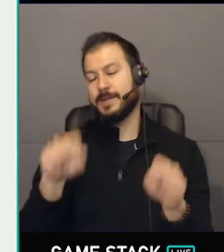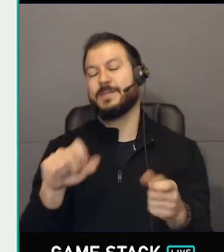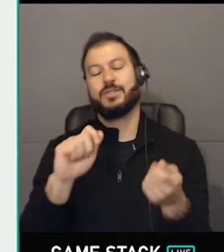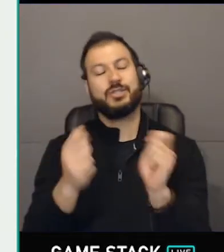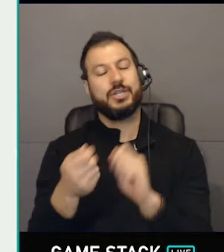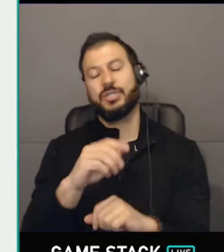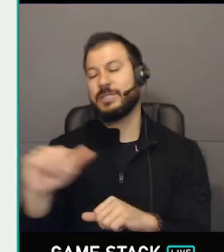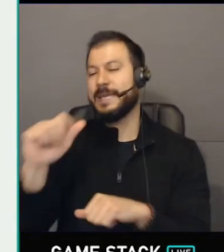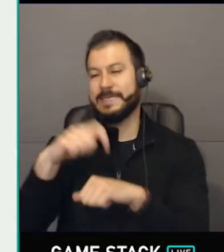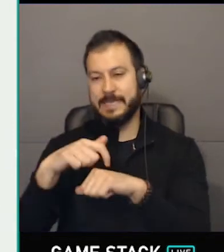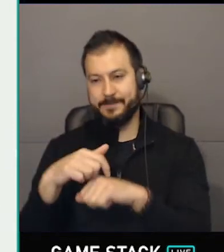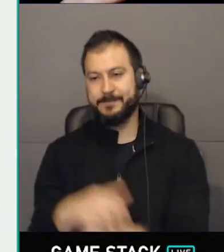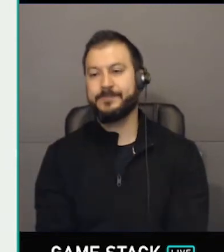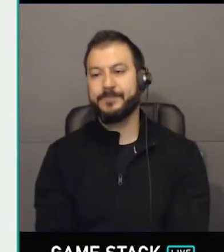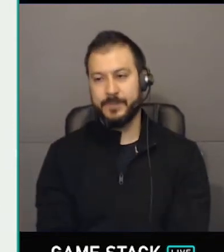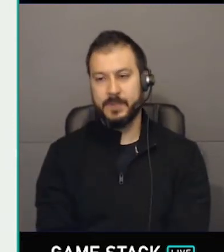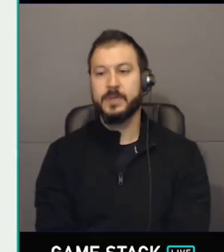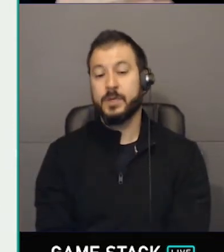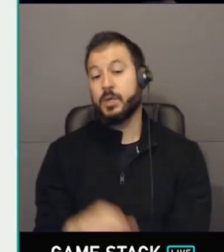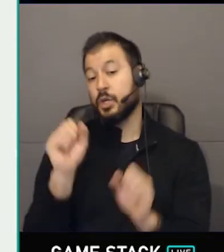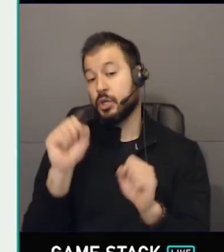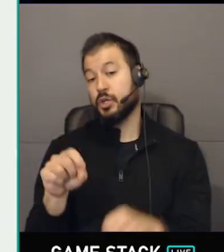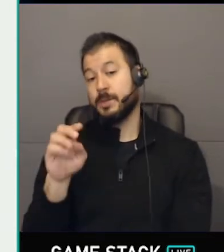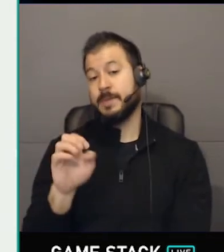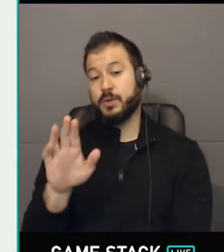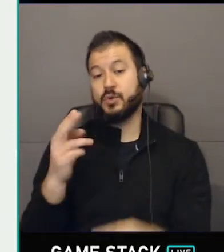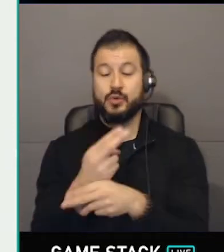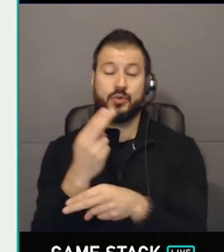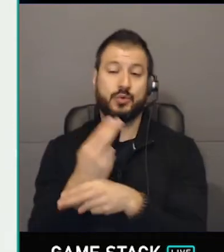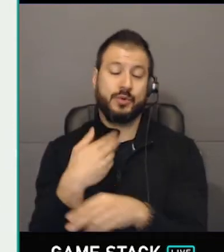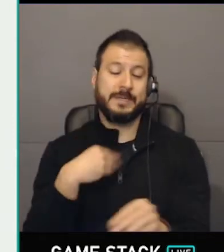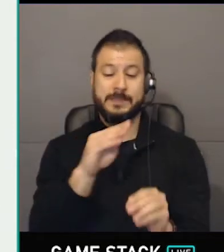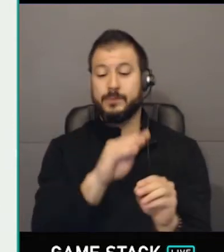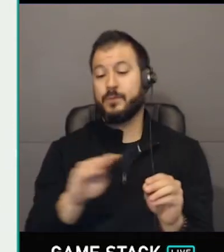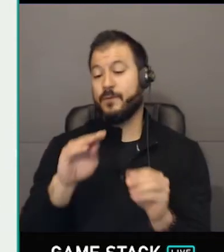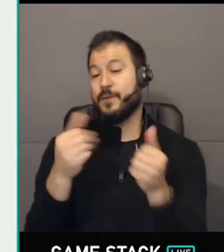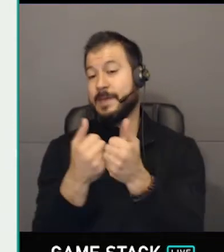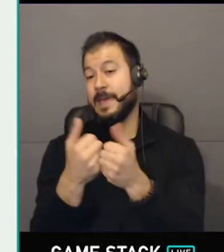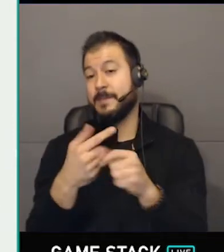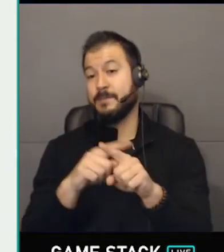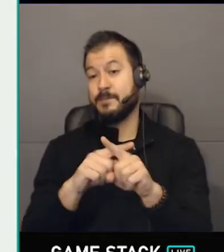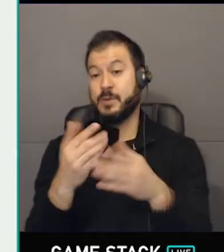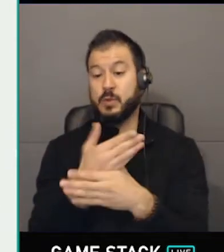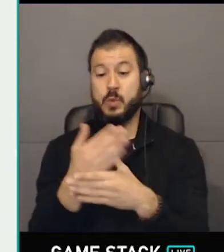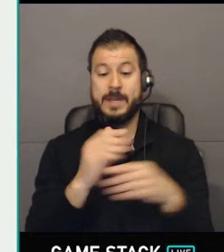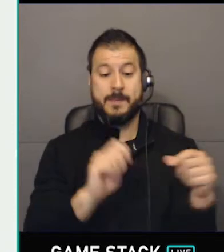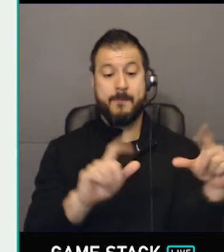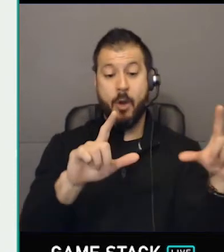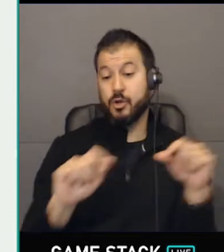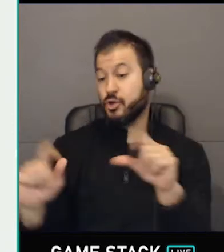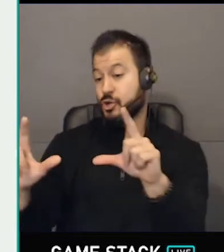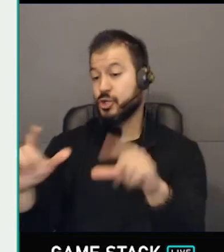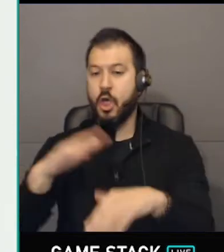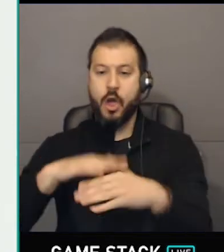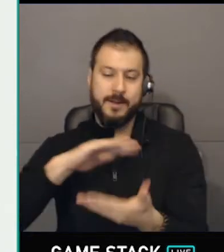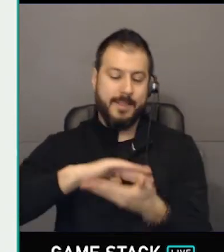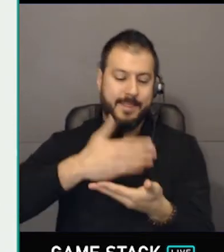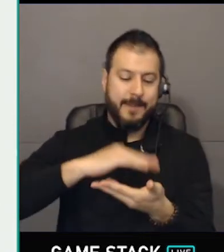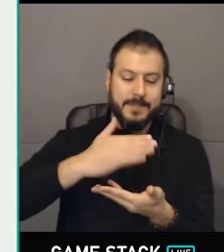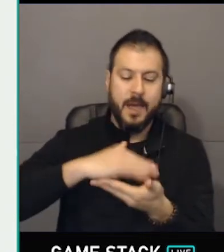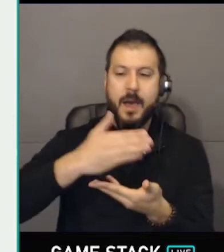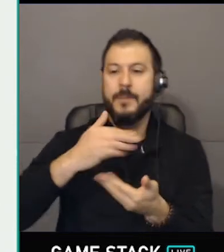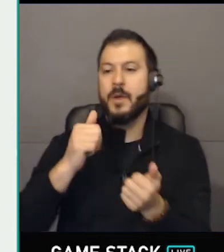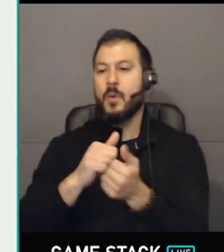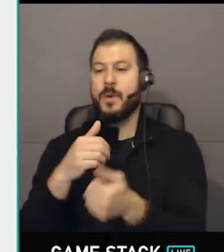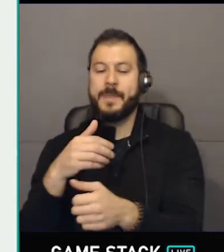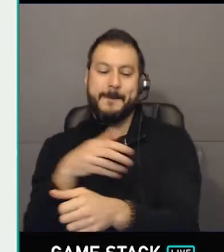time. This could be because your user has moved their game between different monitors, because they're on a laptop or another device with power-saving